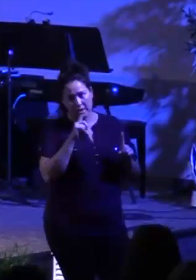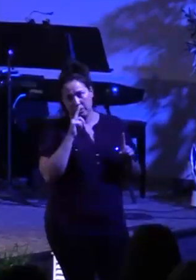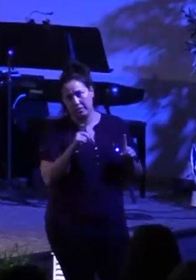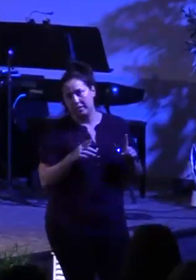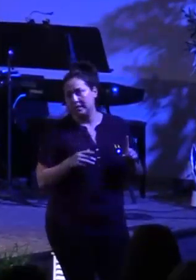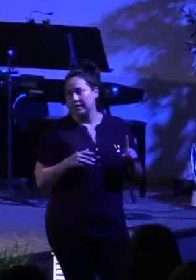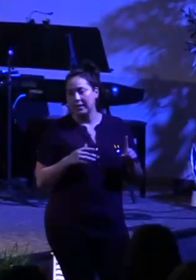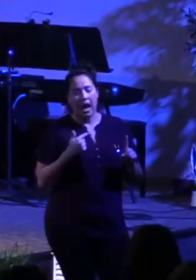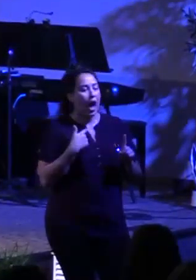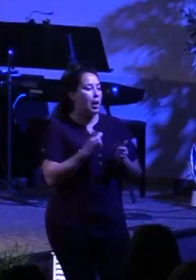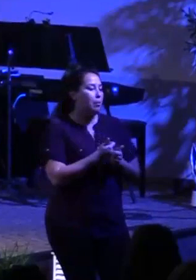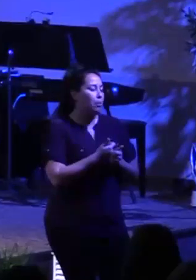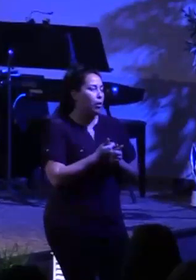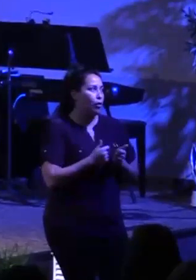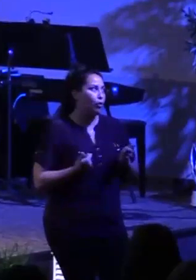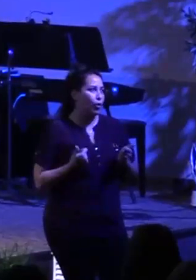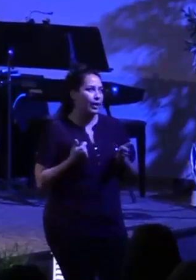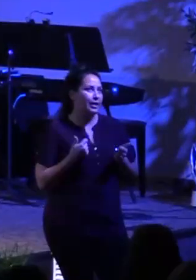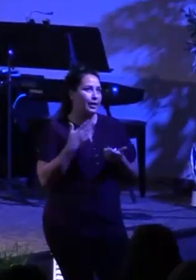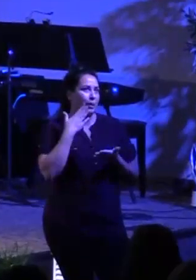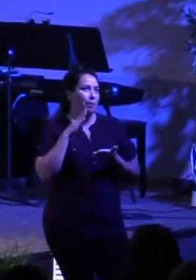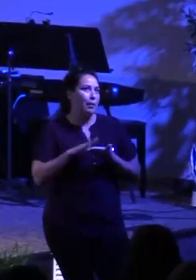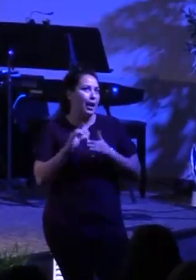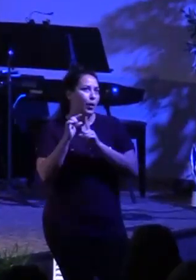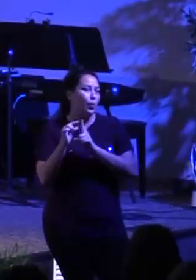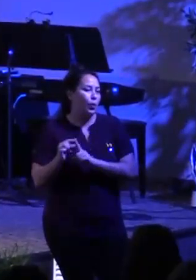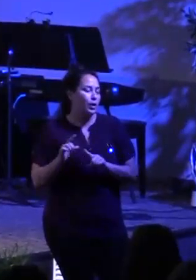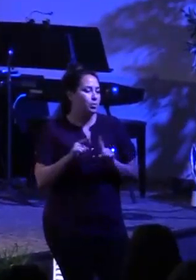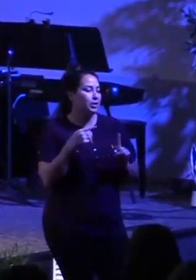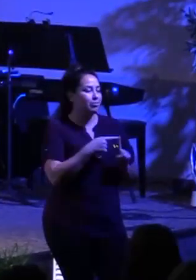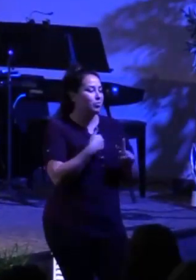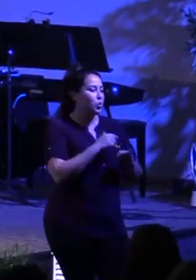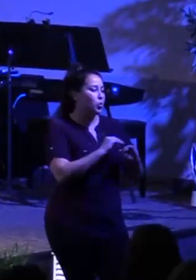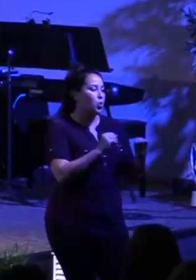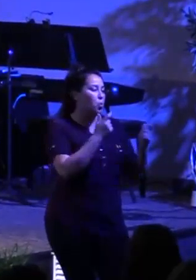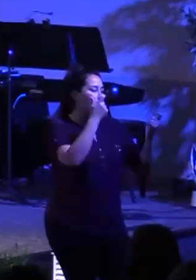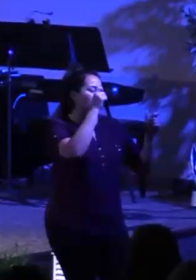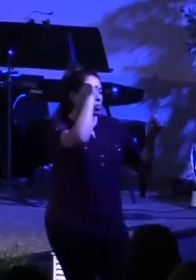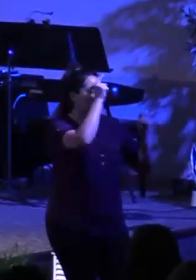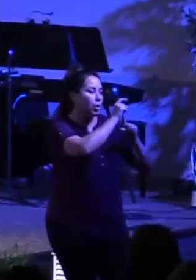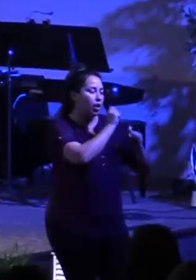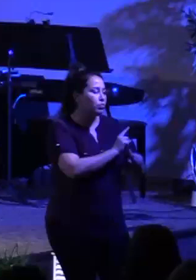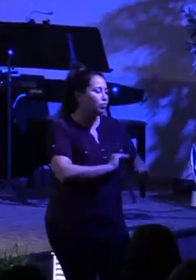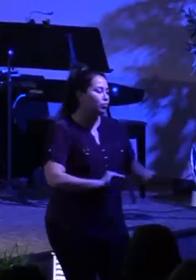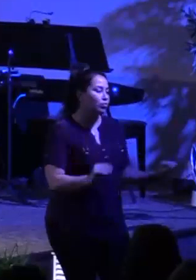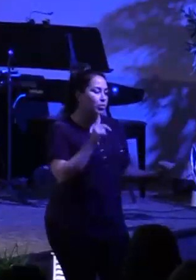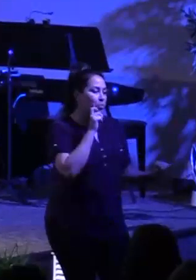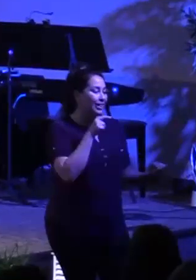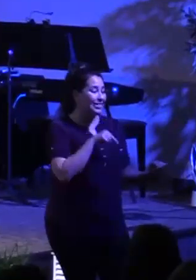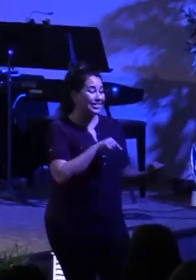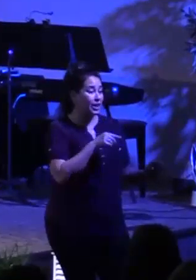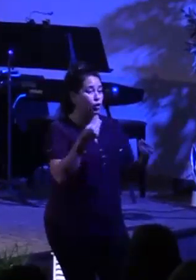want to avoid the bad words, not good brothers, because they sold him into slavery. Like,